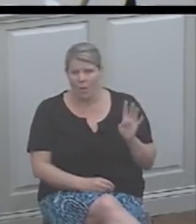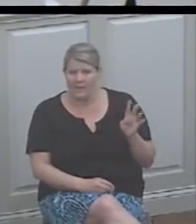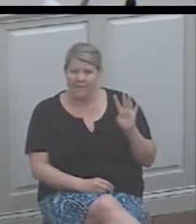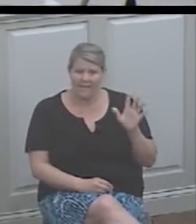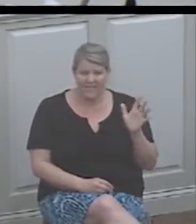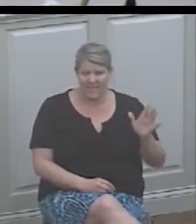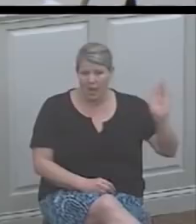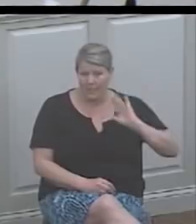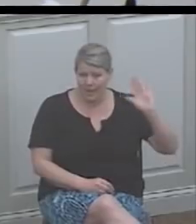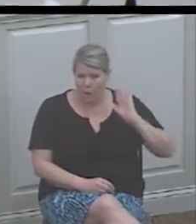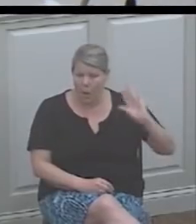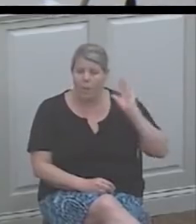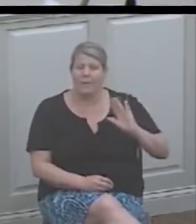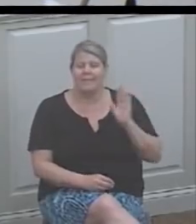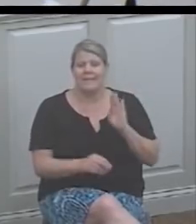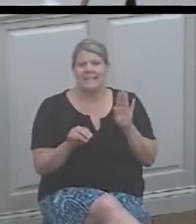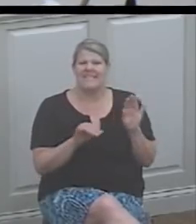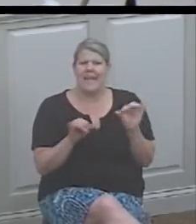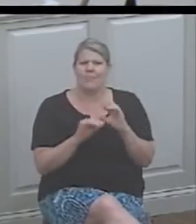a similar role to